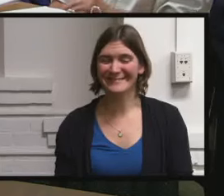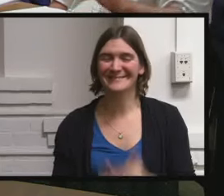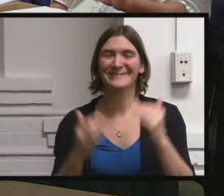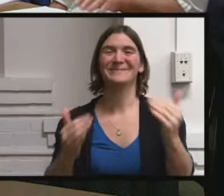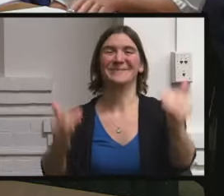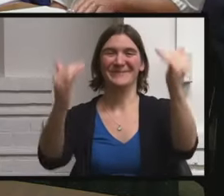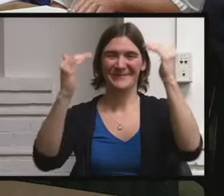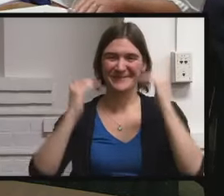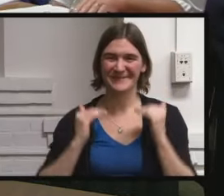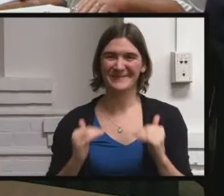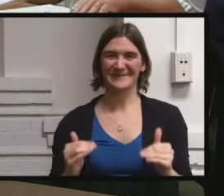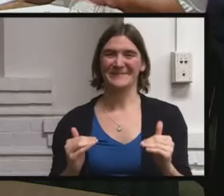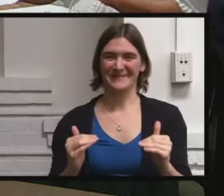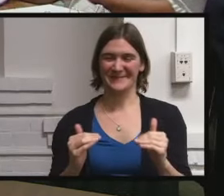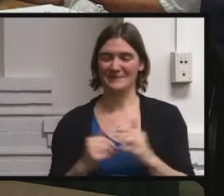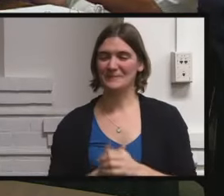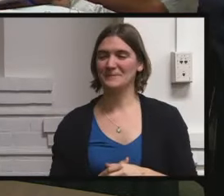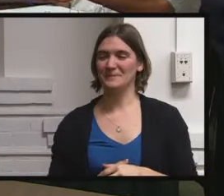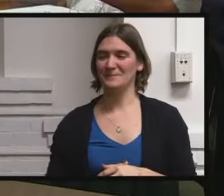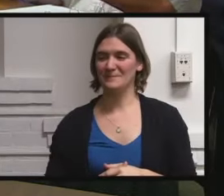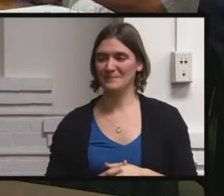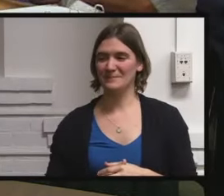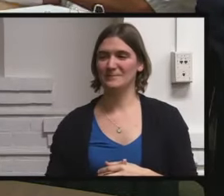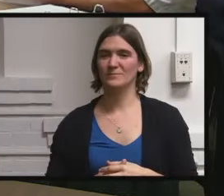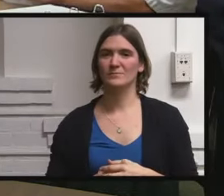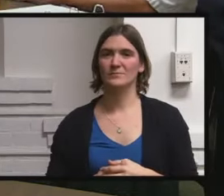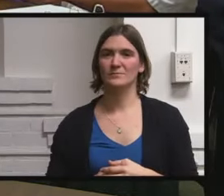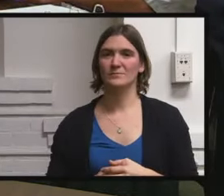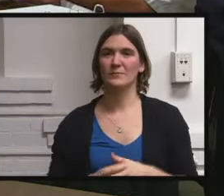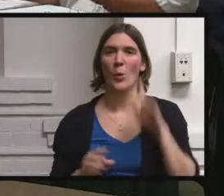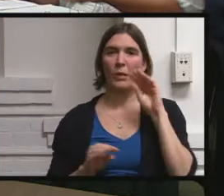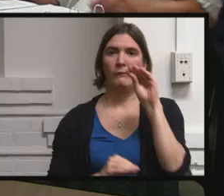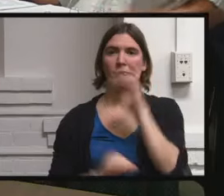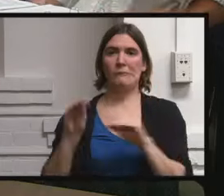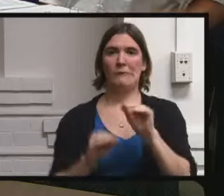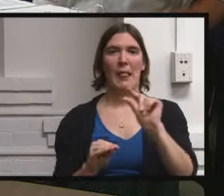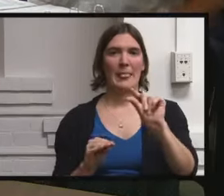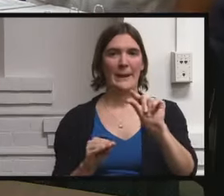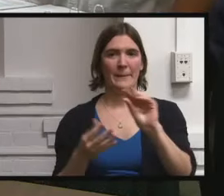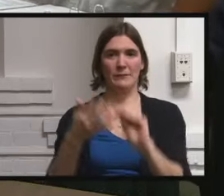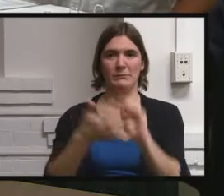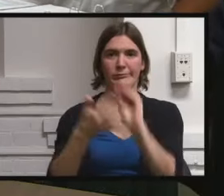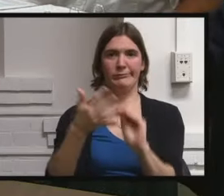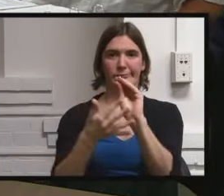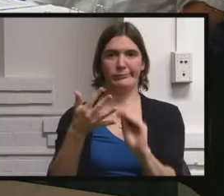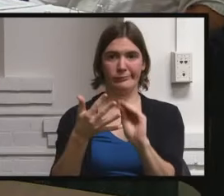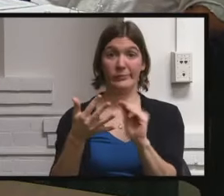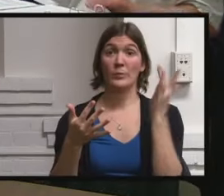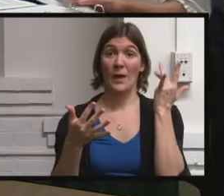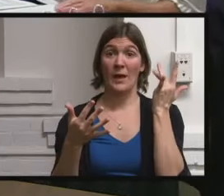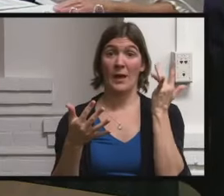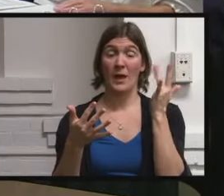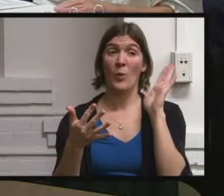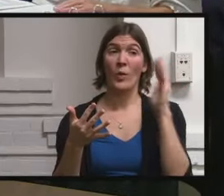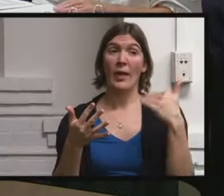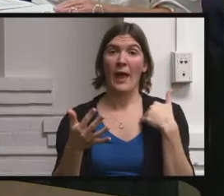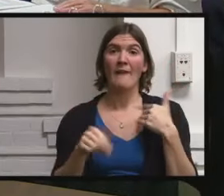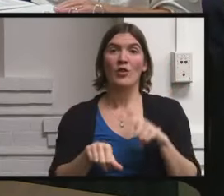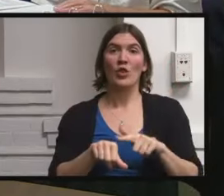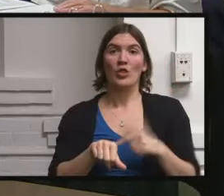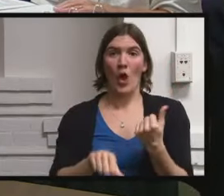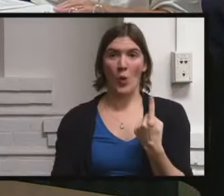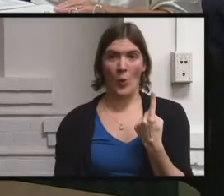next items on the agenda are going to be moved around a little bit because we're going to have a long